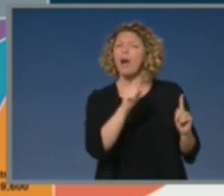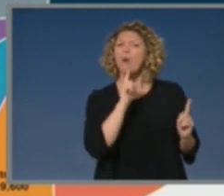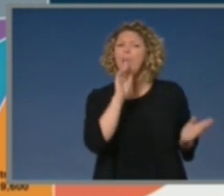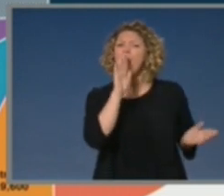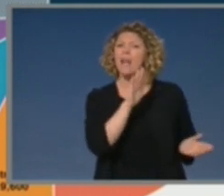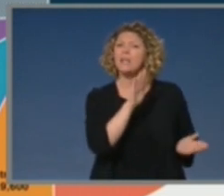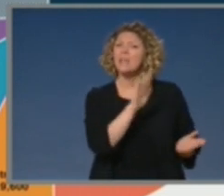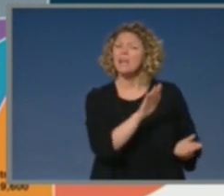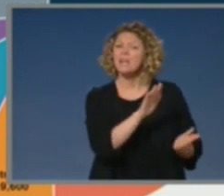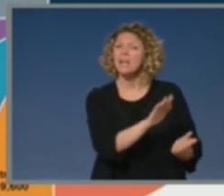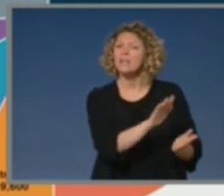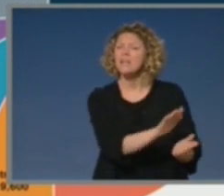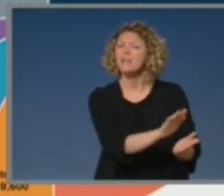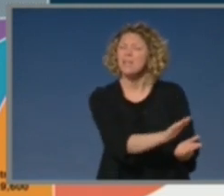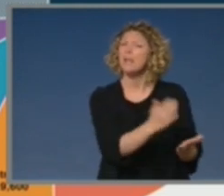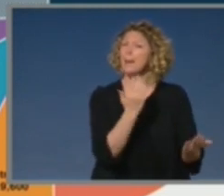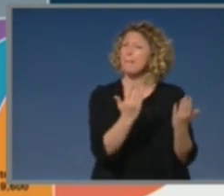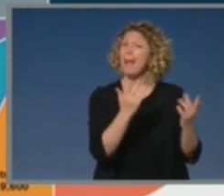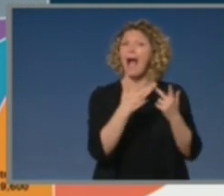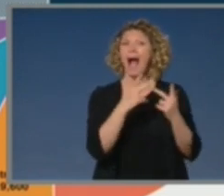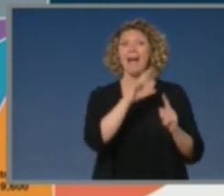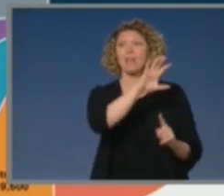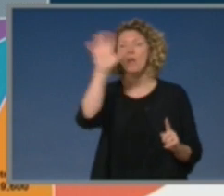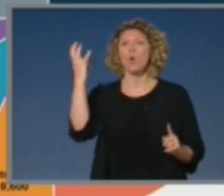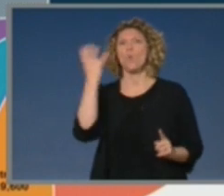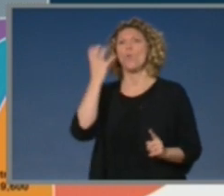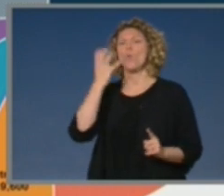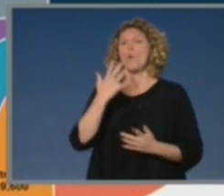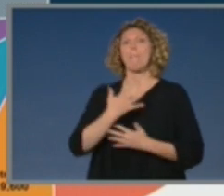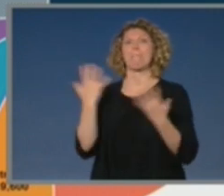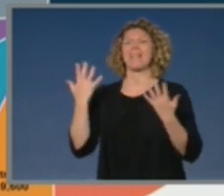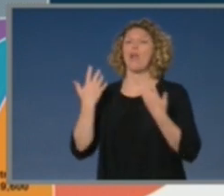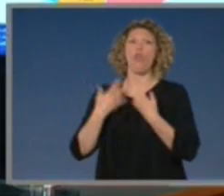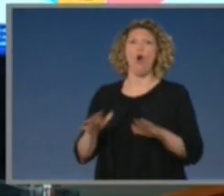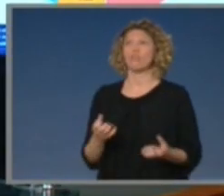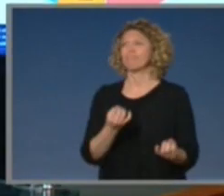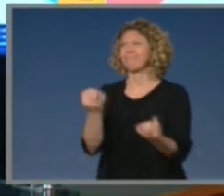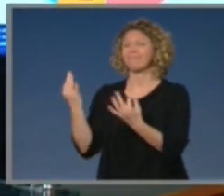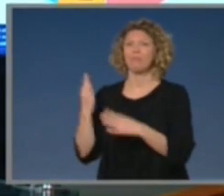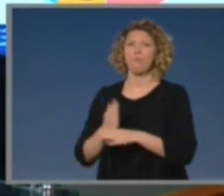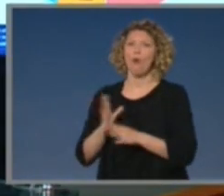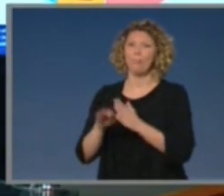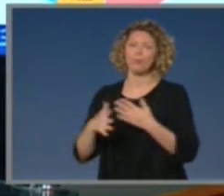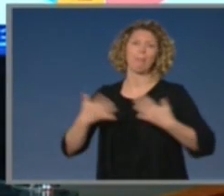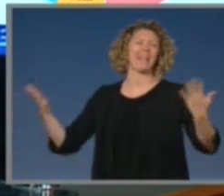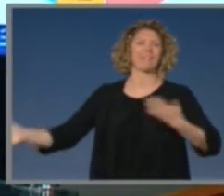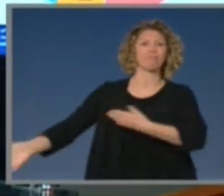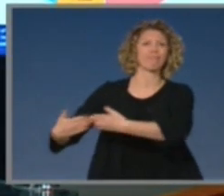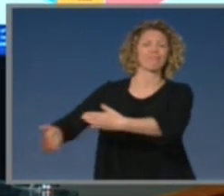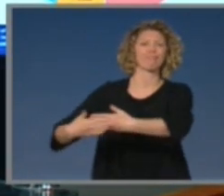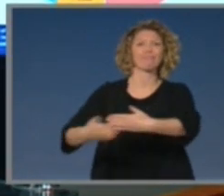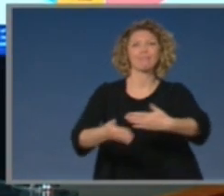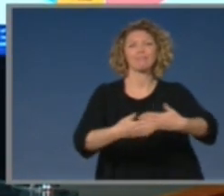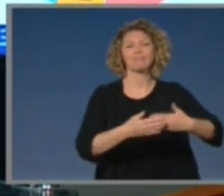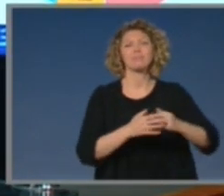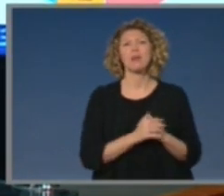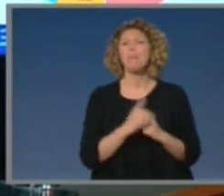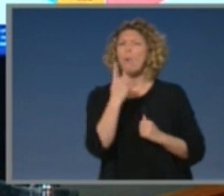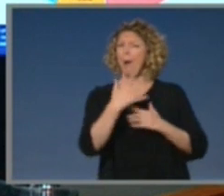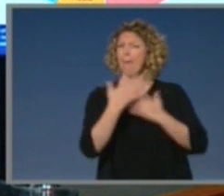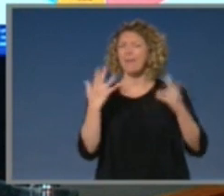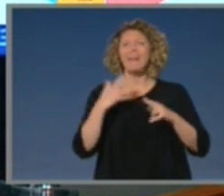why in terms of the other sectors that have been more acutely affected. When you look at areas, though, like accommodation and food services,